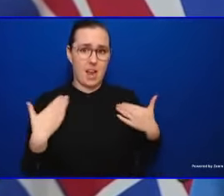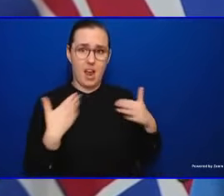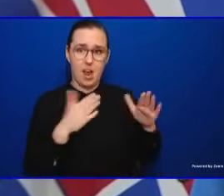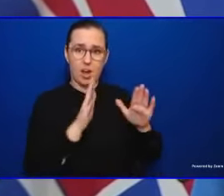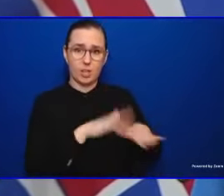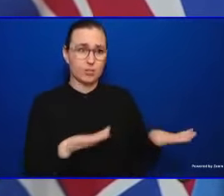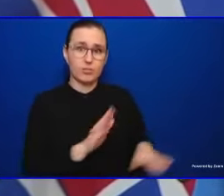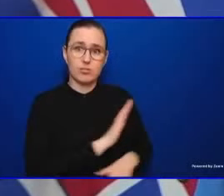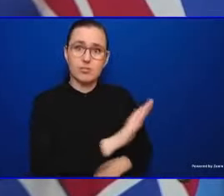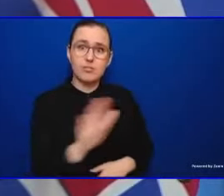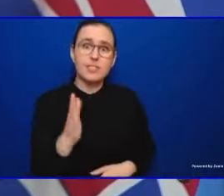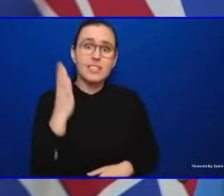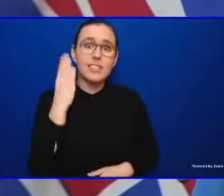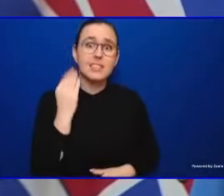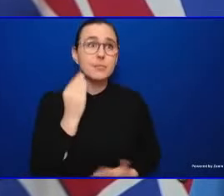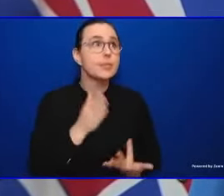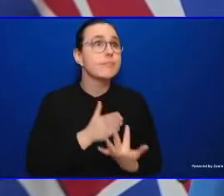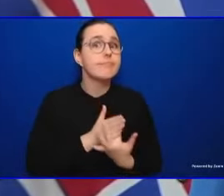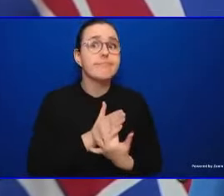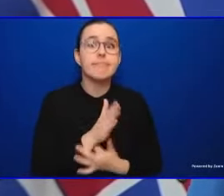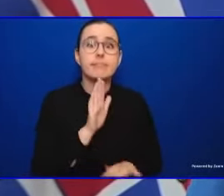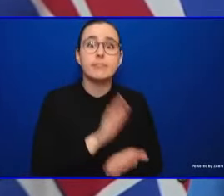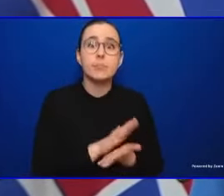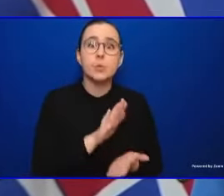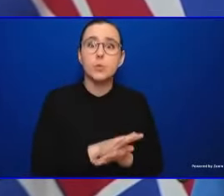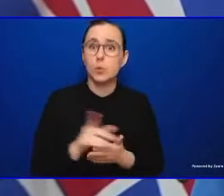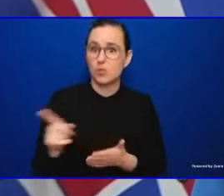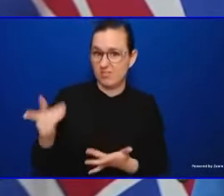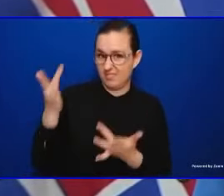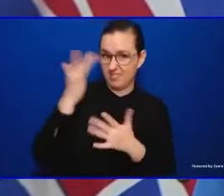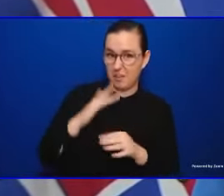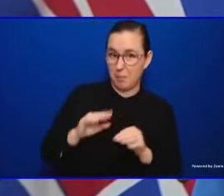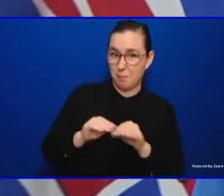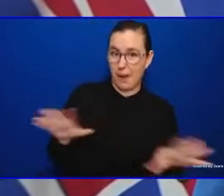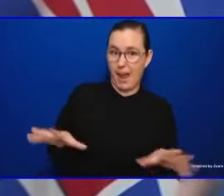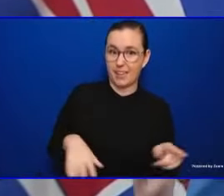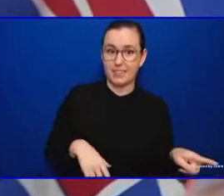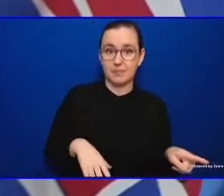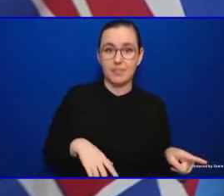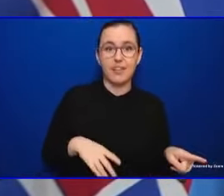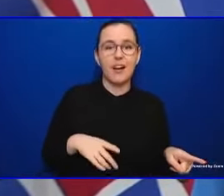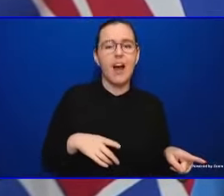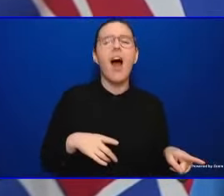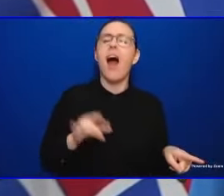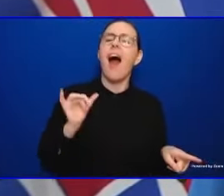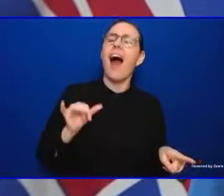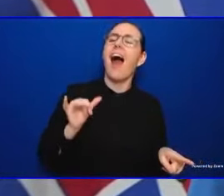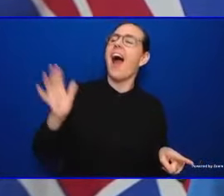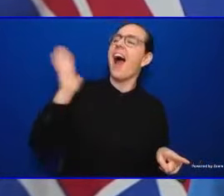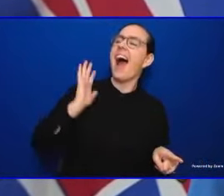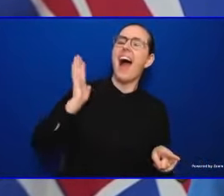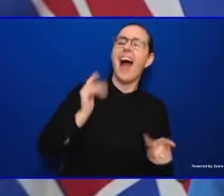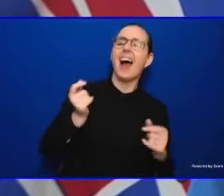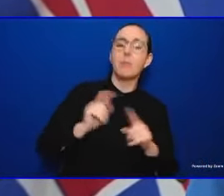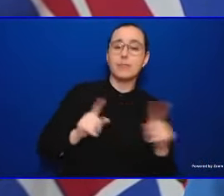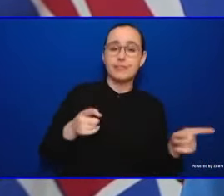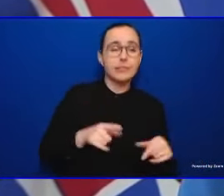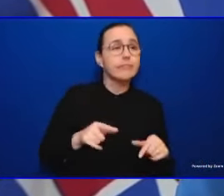they know full well how different these past 2 years have been to other than any